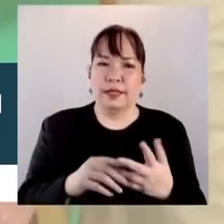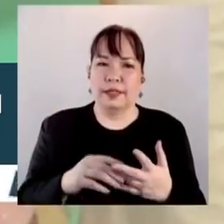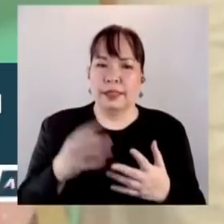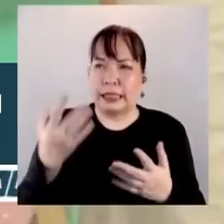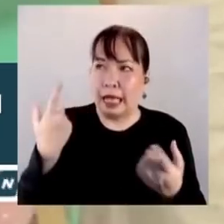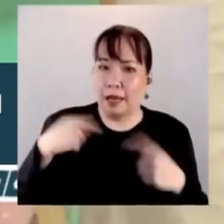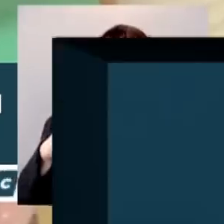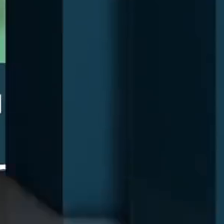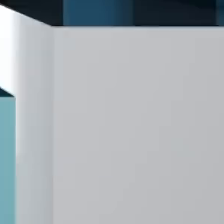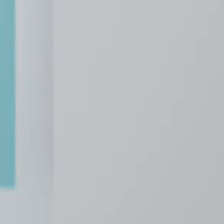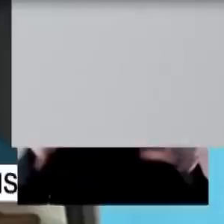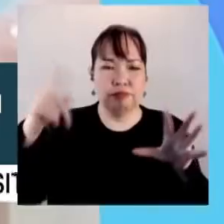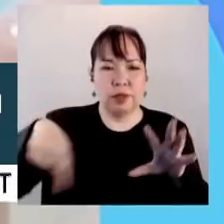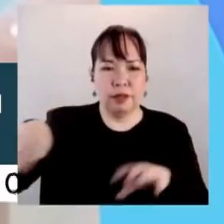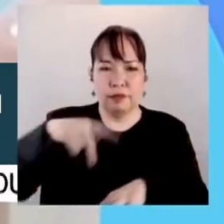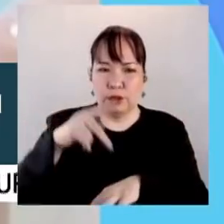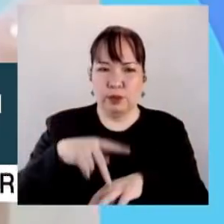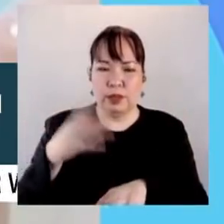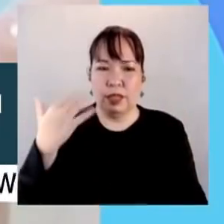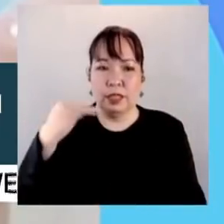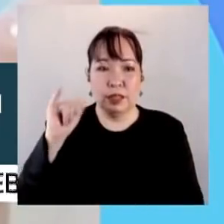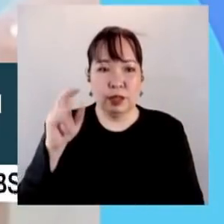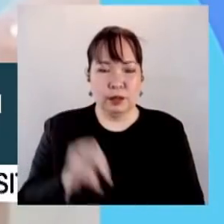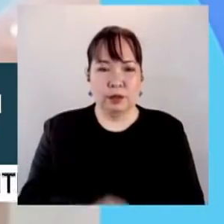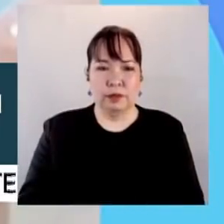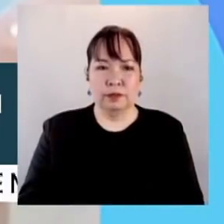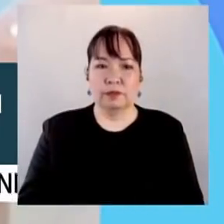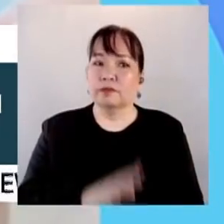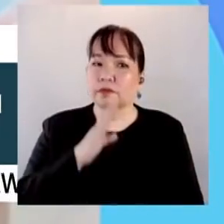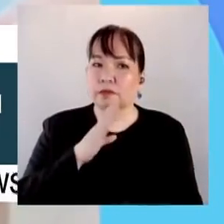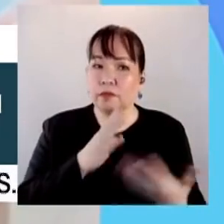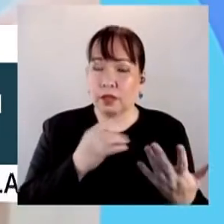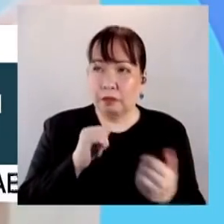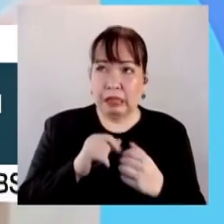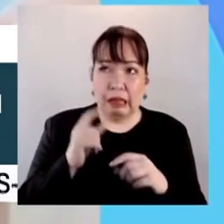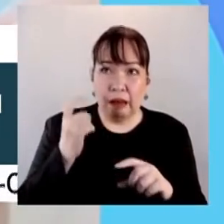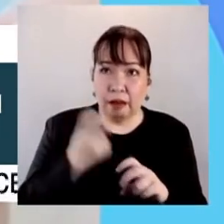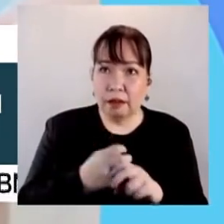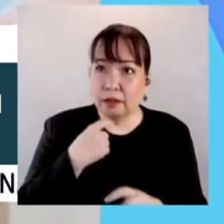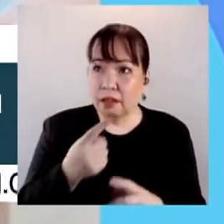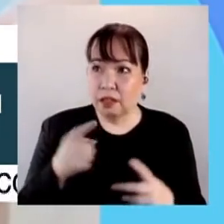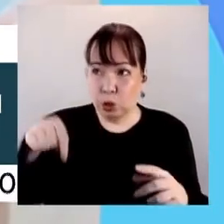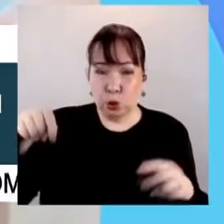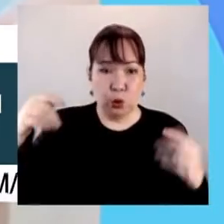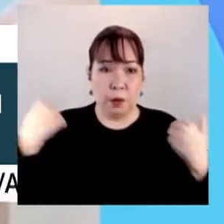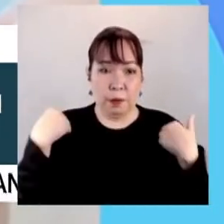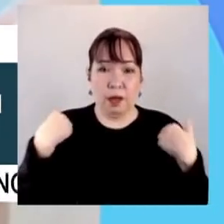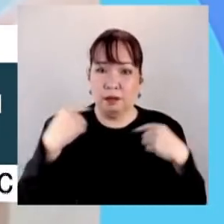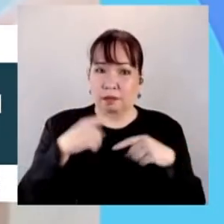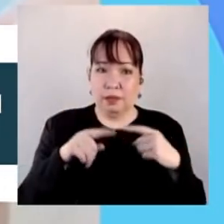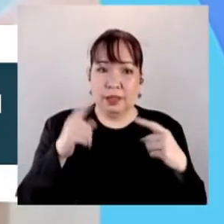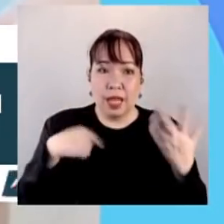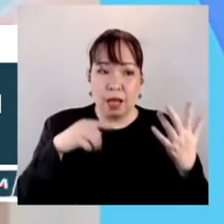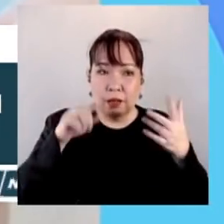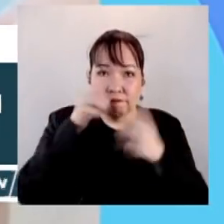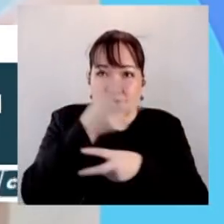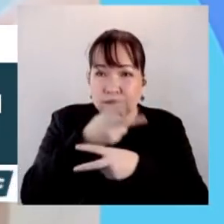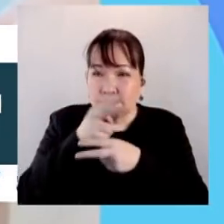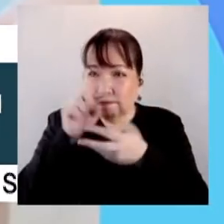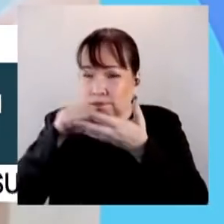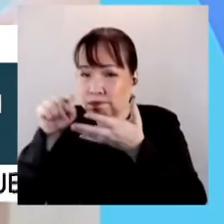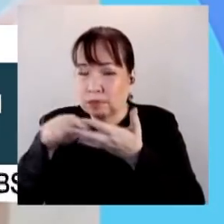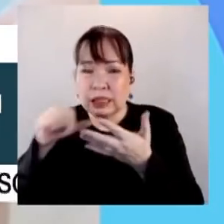January. It's difficult to say na wala tayo because our genomic surveillance is not as extensive as other countries,